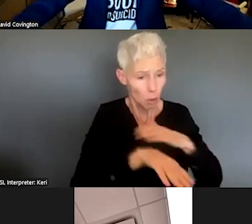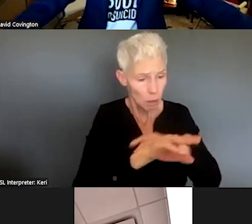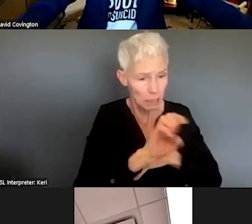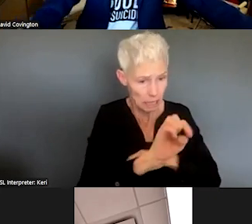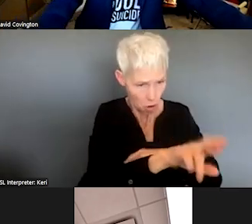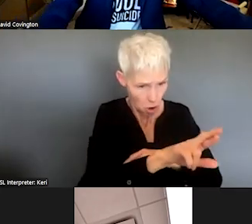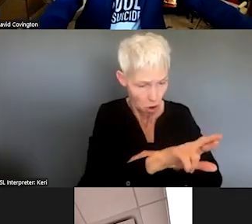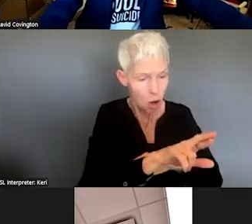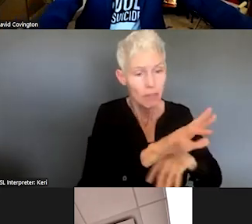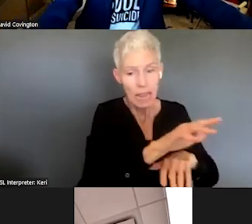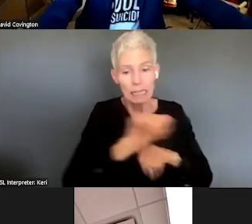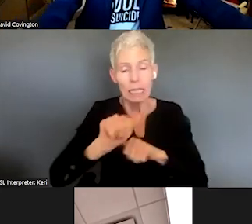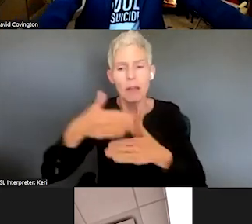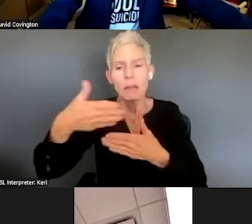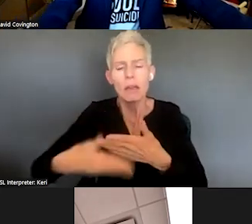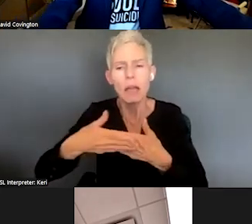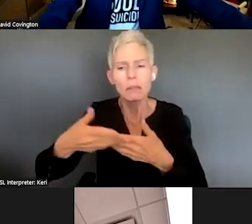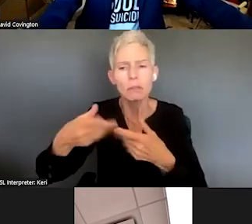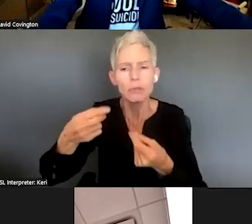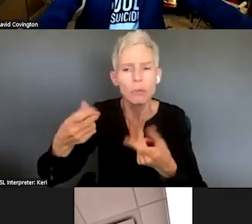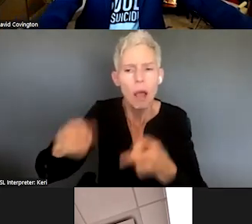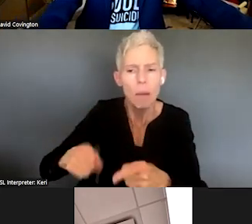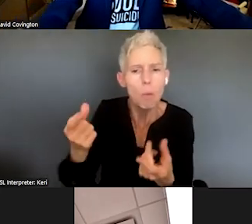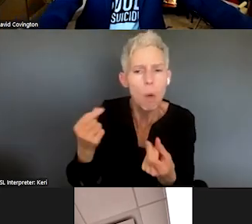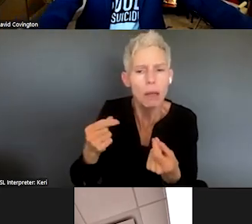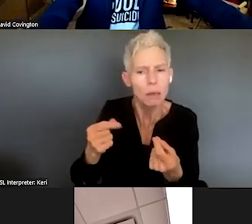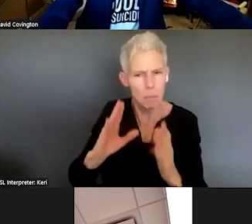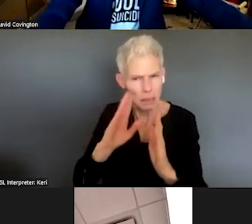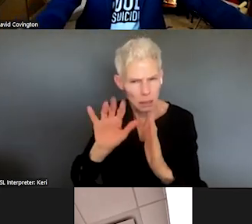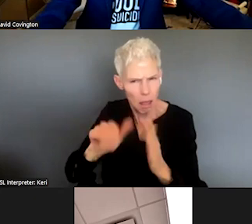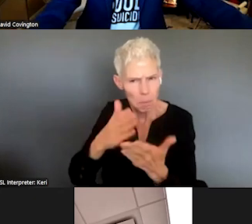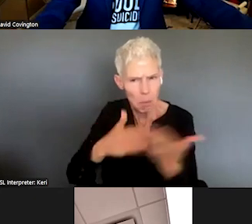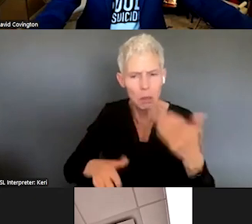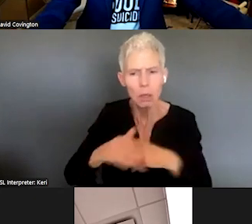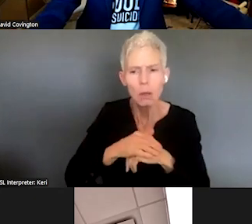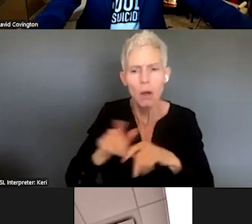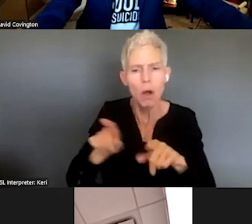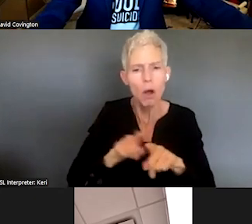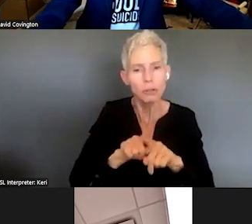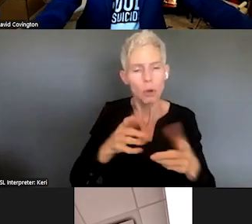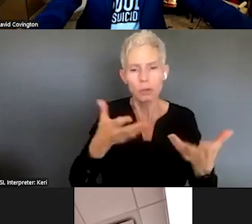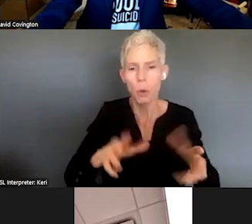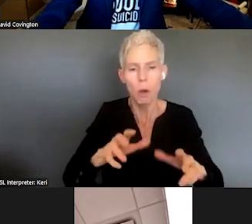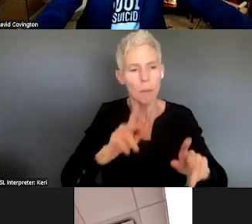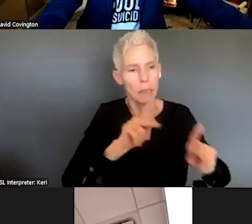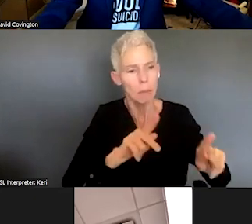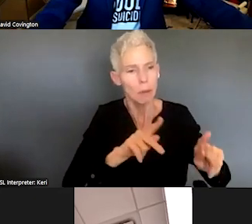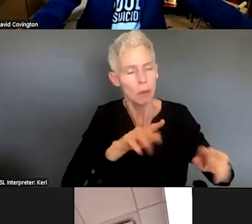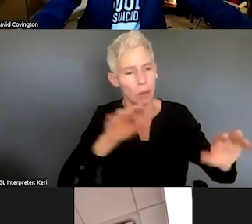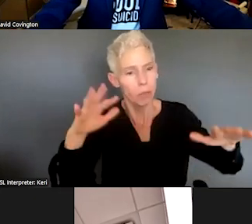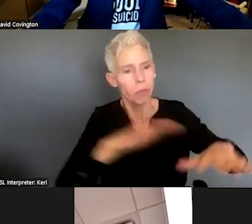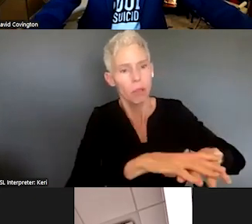room. Right. We'd love to, keep huge numbers of people out of the emergency rooms, but we